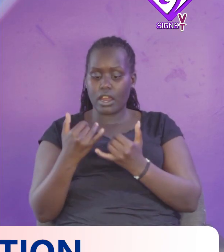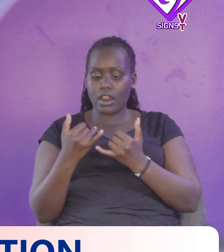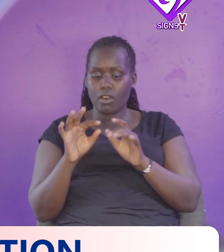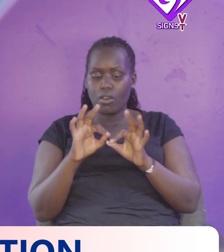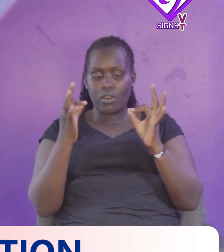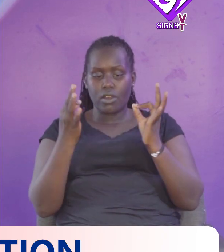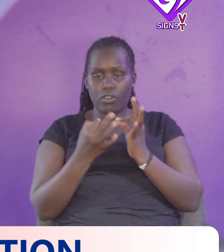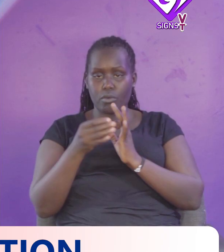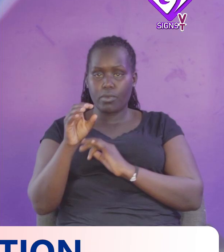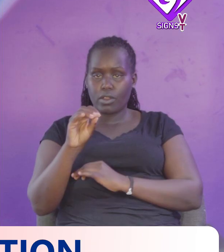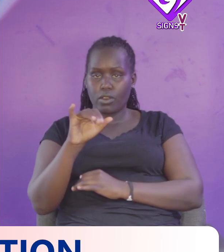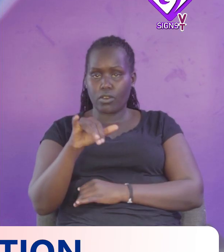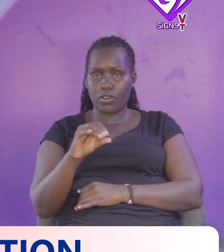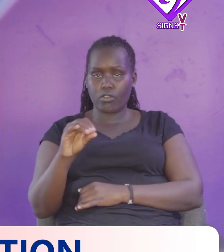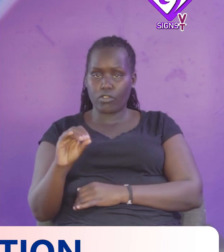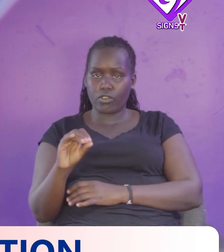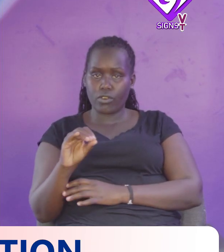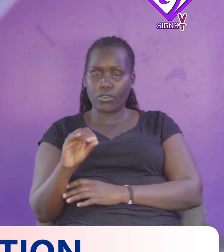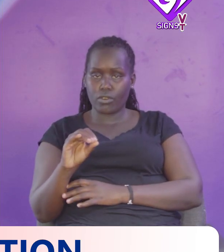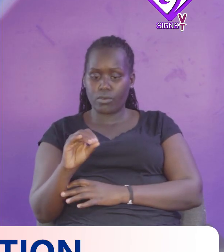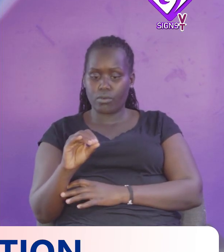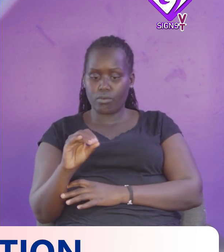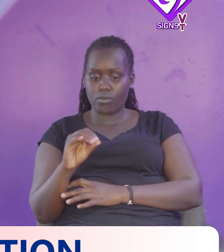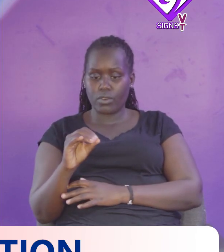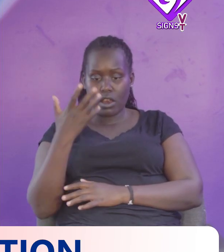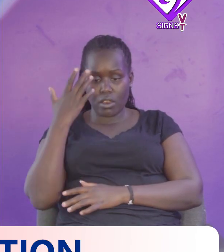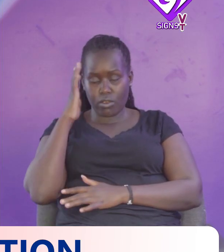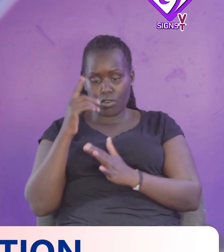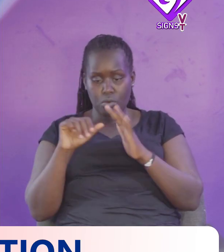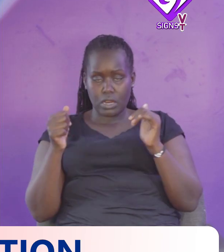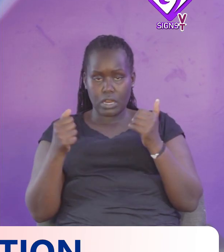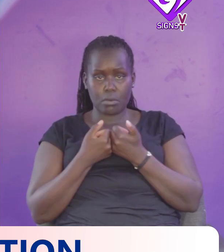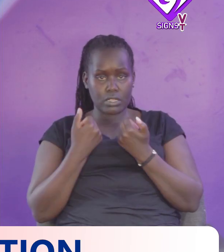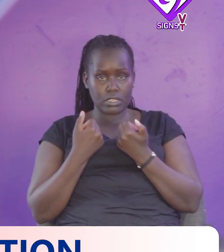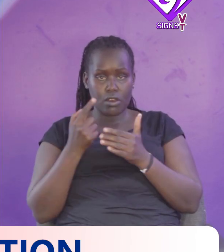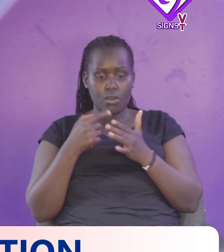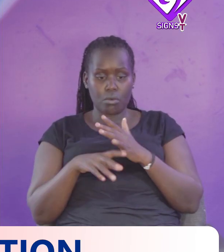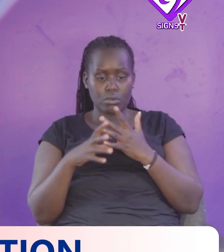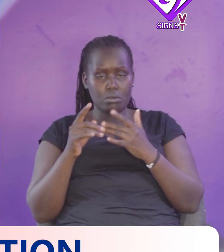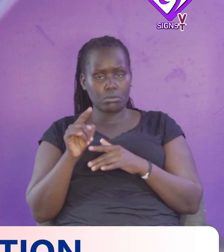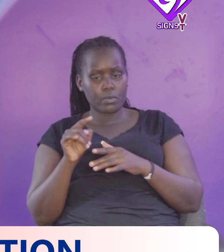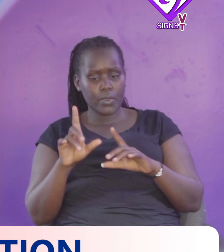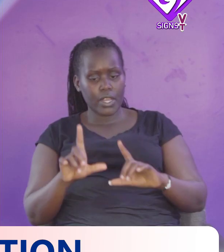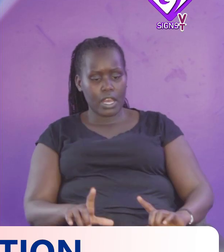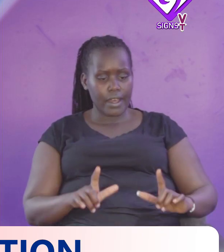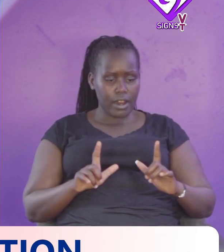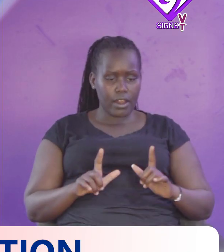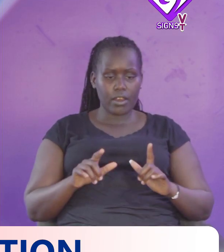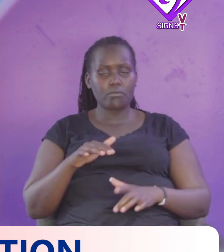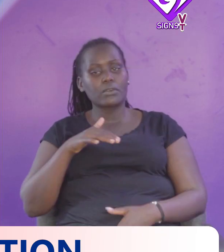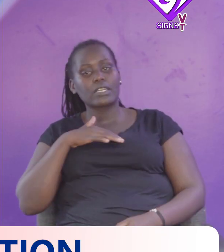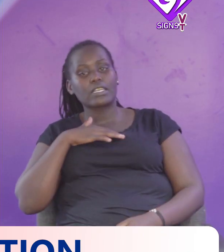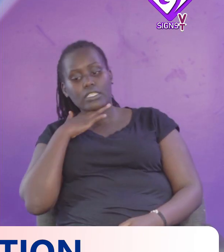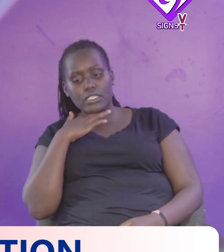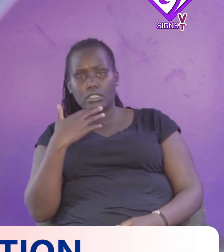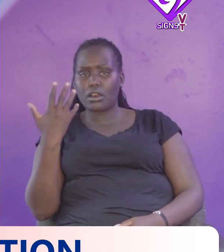family of Nicholas Soyo, they don't know what happened. Is he alive? Is he dead? Where is